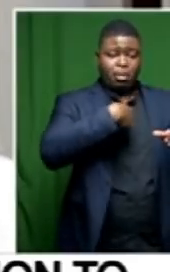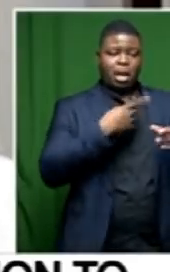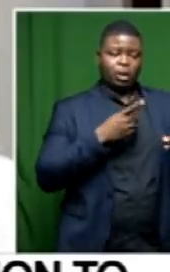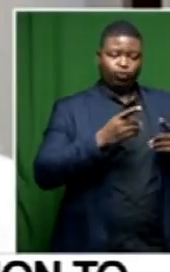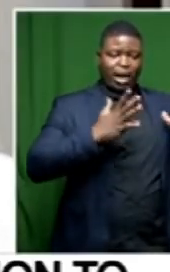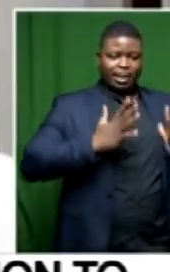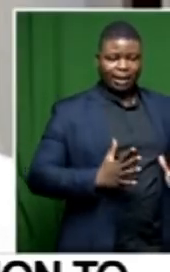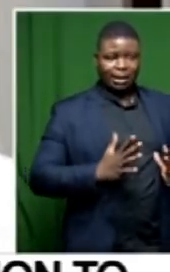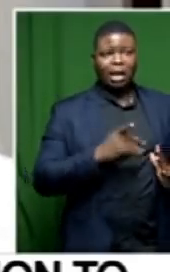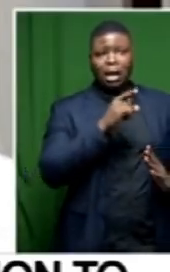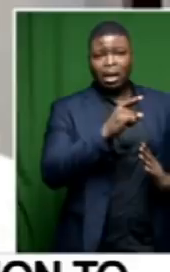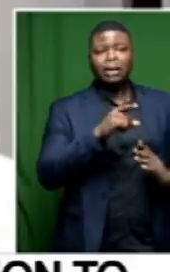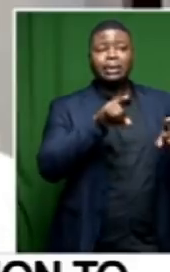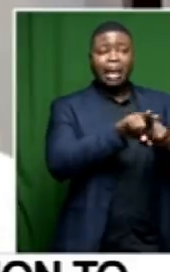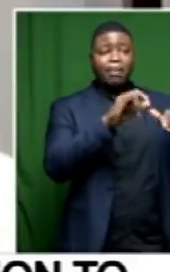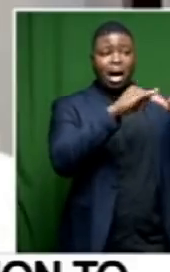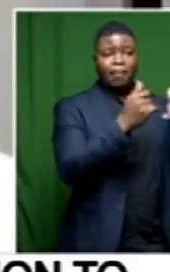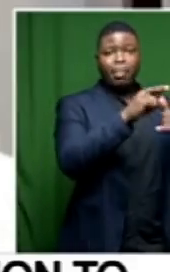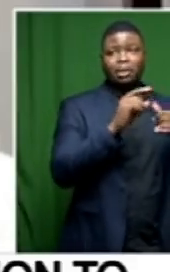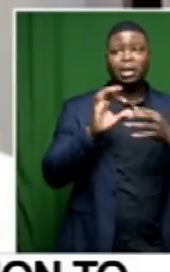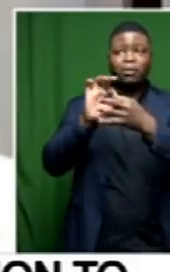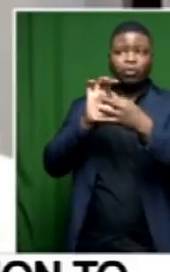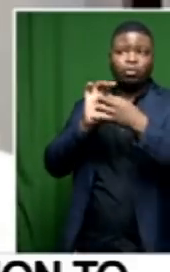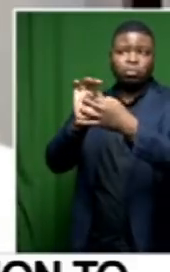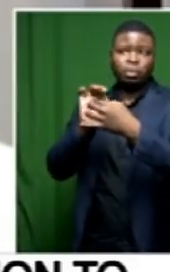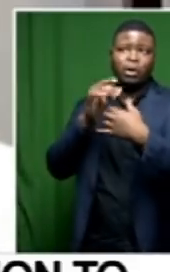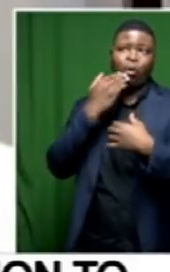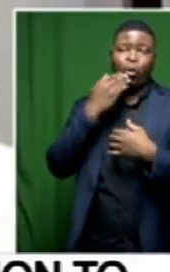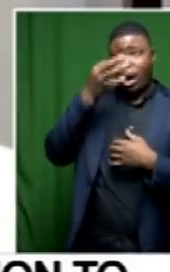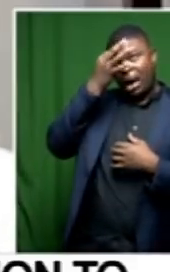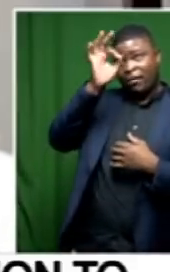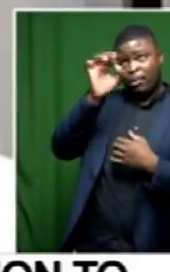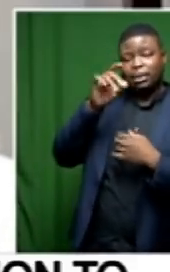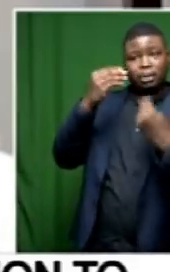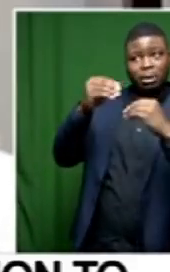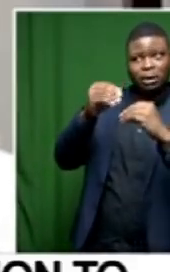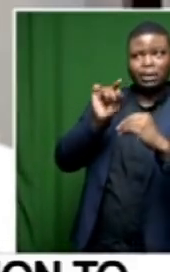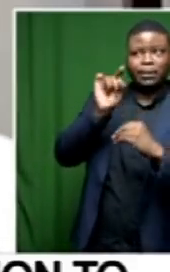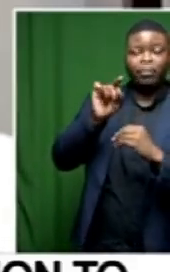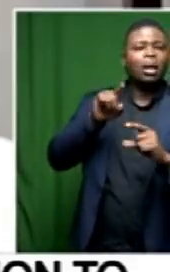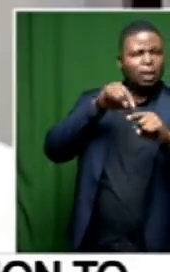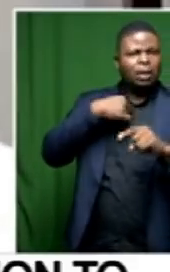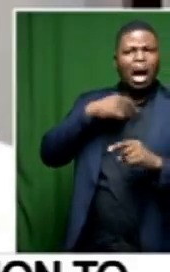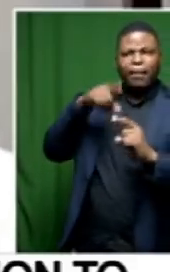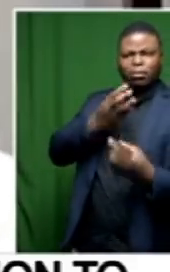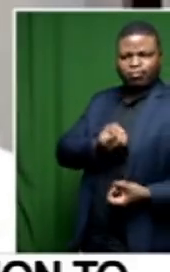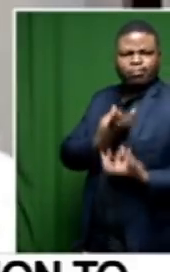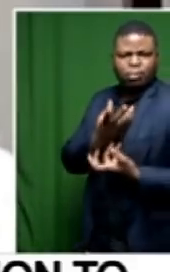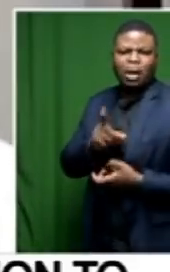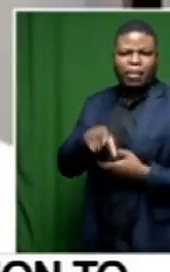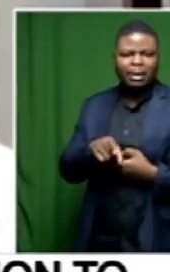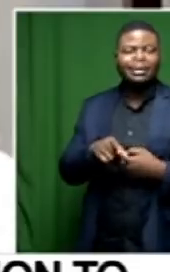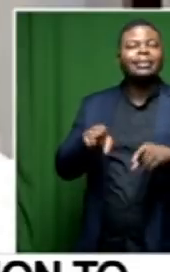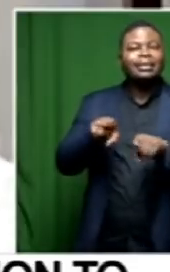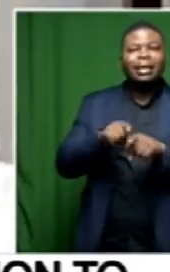in business with government, I have to declare that. I have to disclose that. Even in holding shares in private